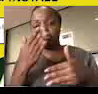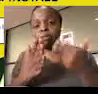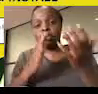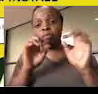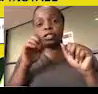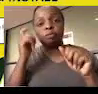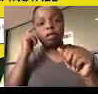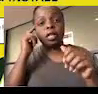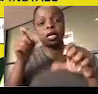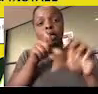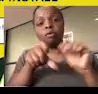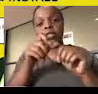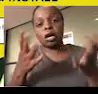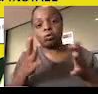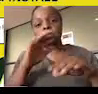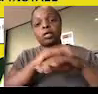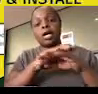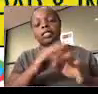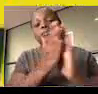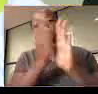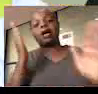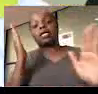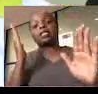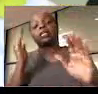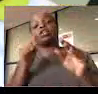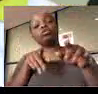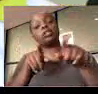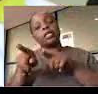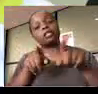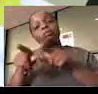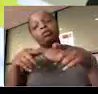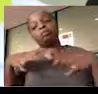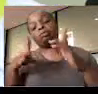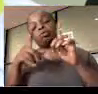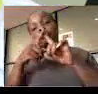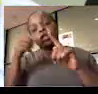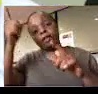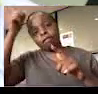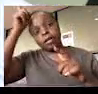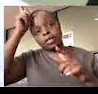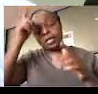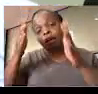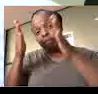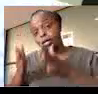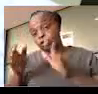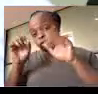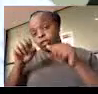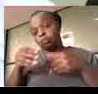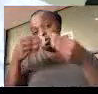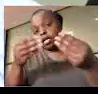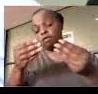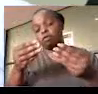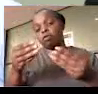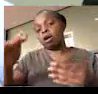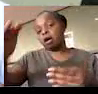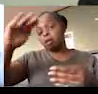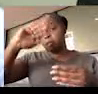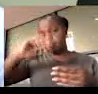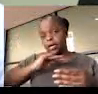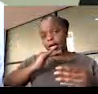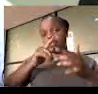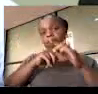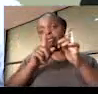some of the amazing stories that Kenyans are doing out here. Can you imagine being able to mourn with peace,